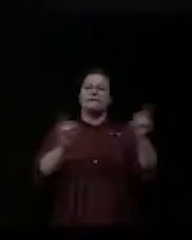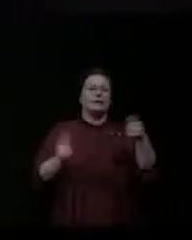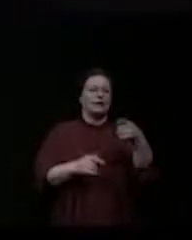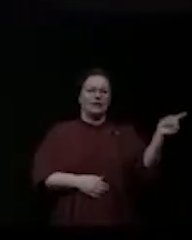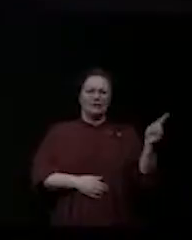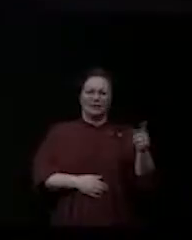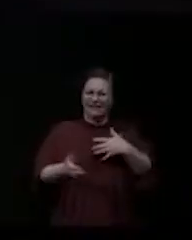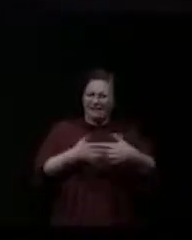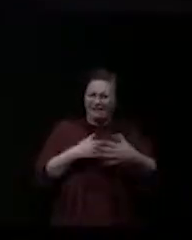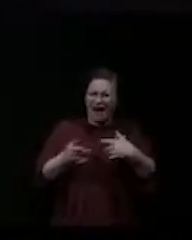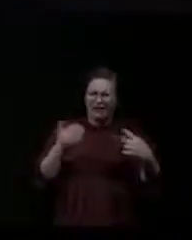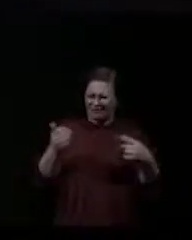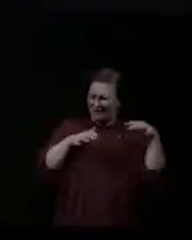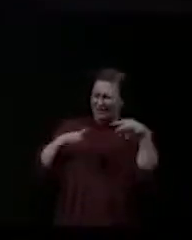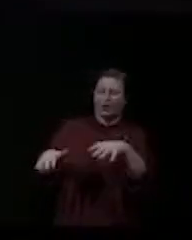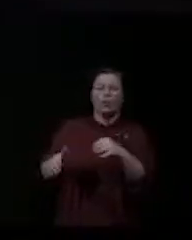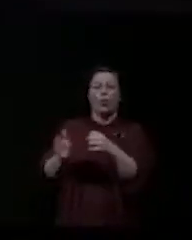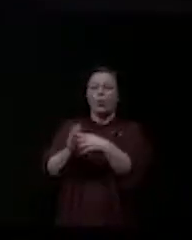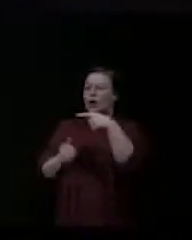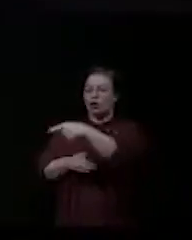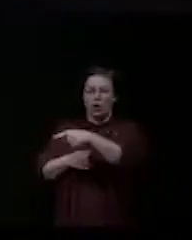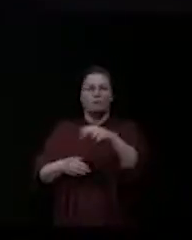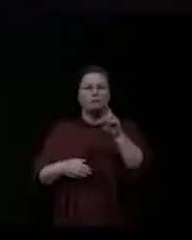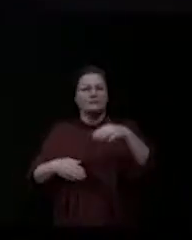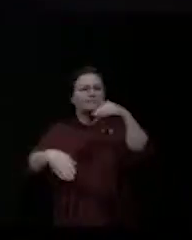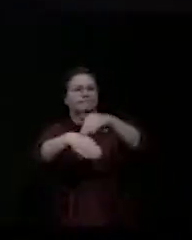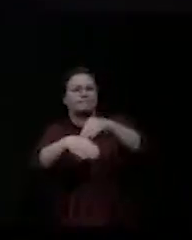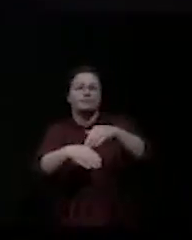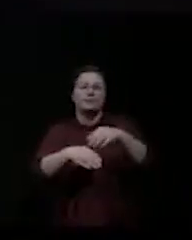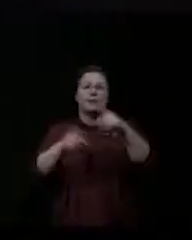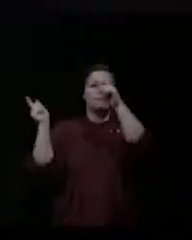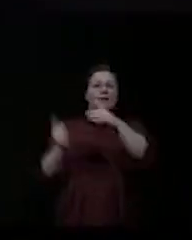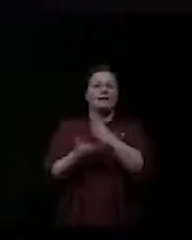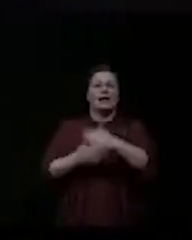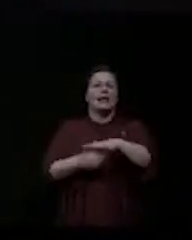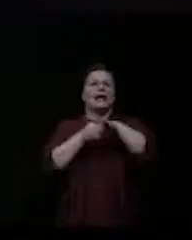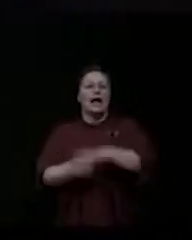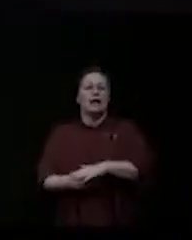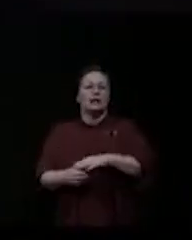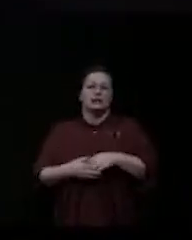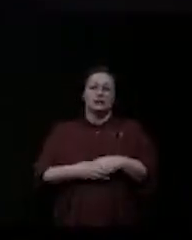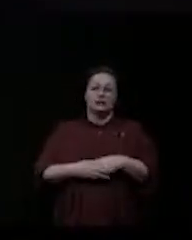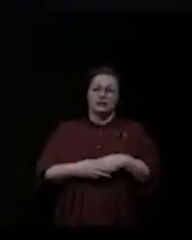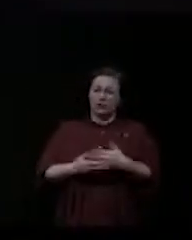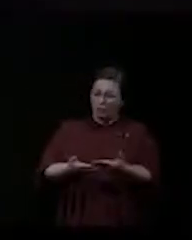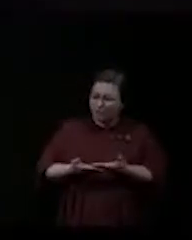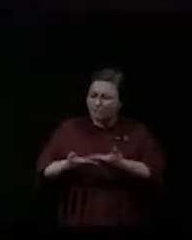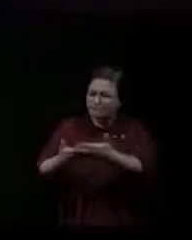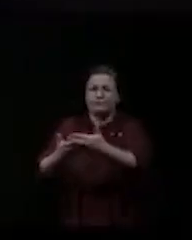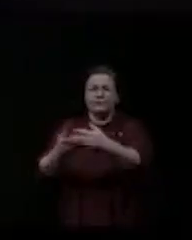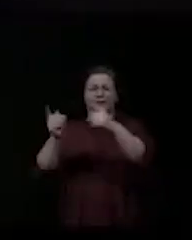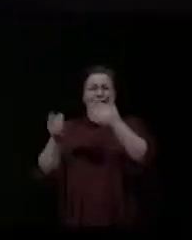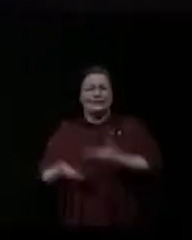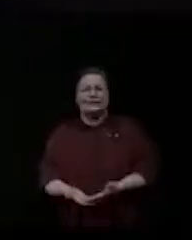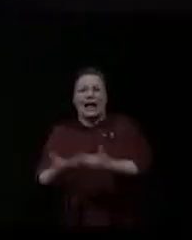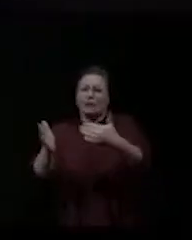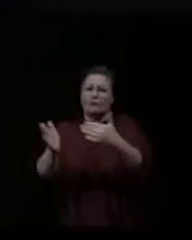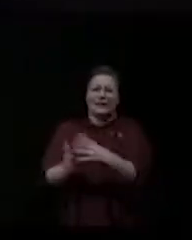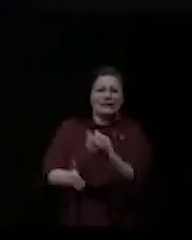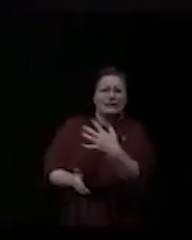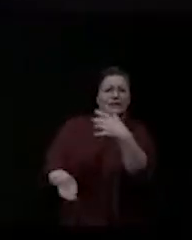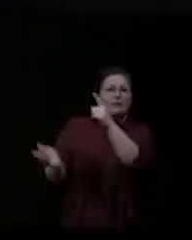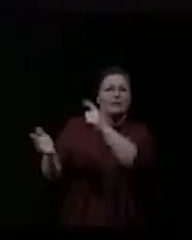are documenting human rights violations, delivering humanitarian assistance to the